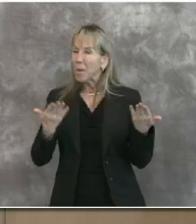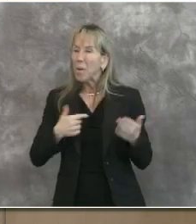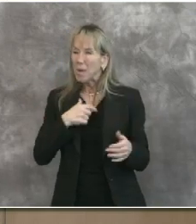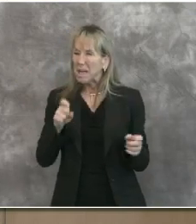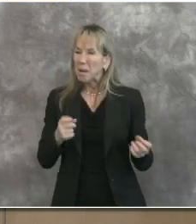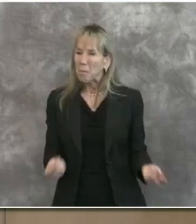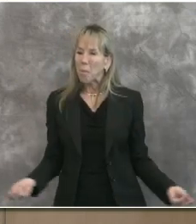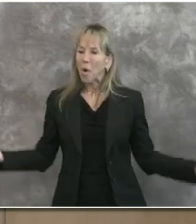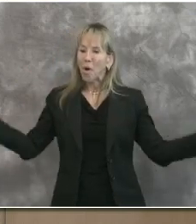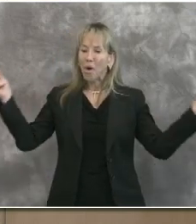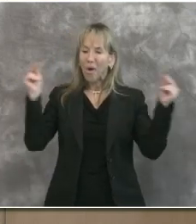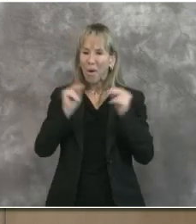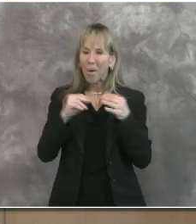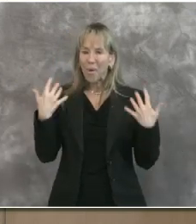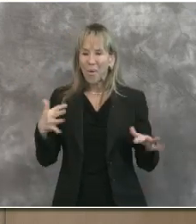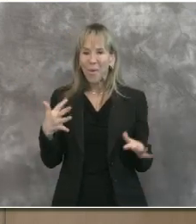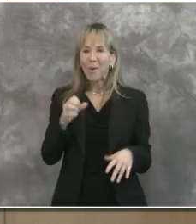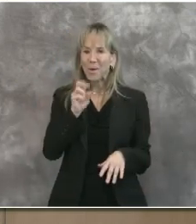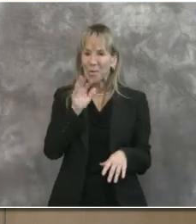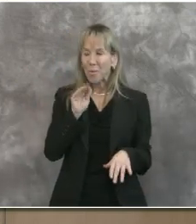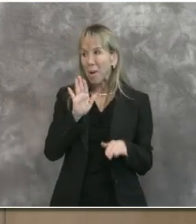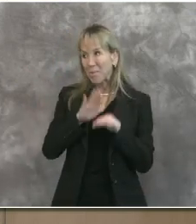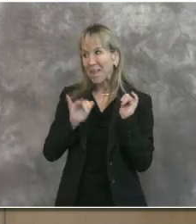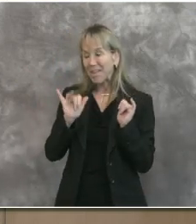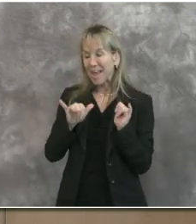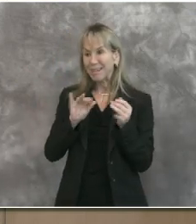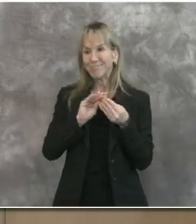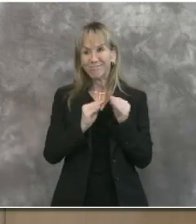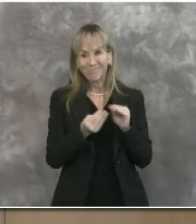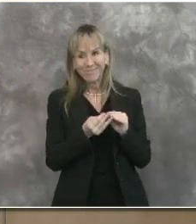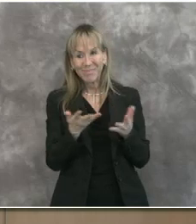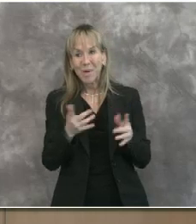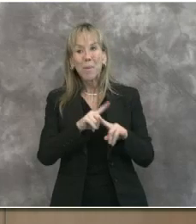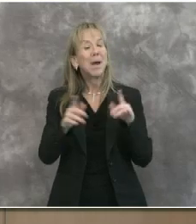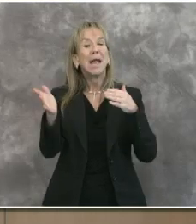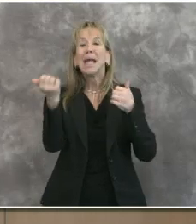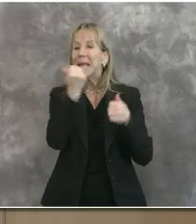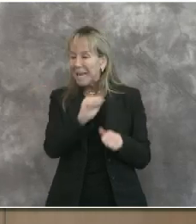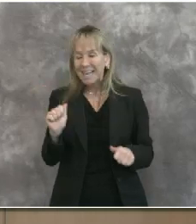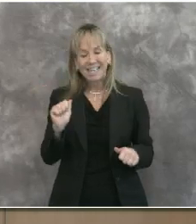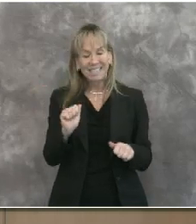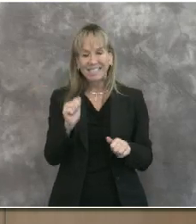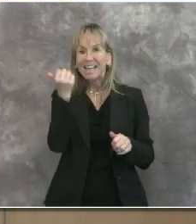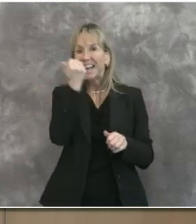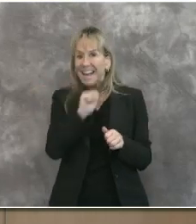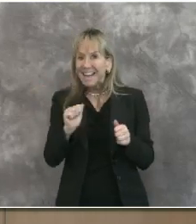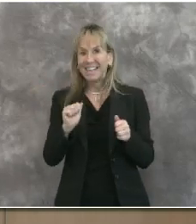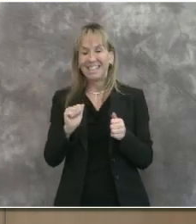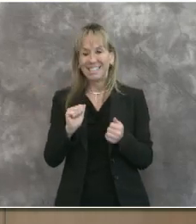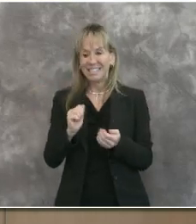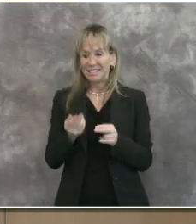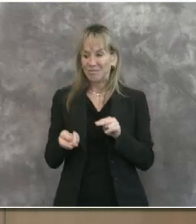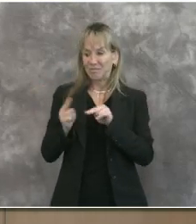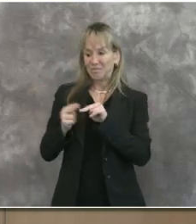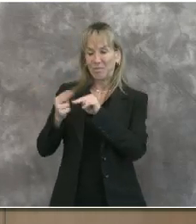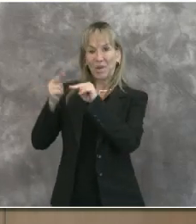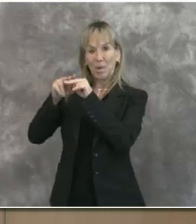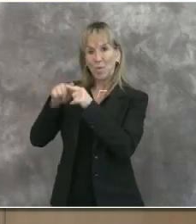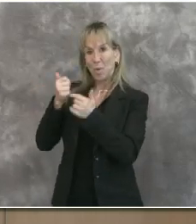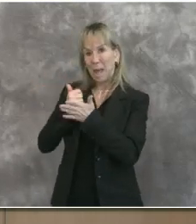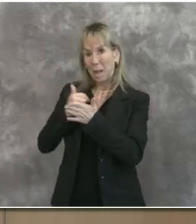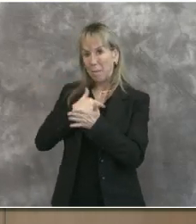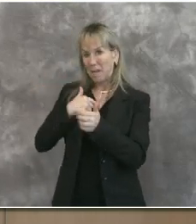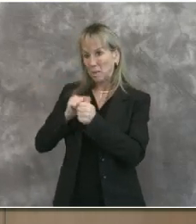lot more swabs than were referenced there. But again, any amount that is contributing to this supply